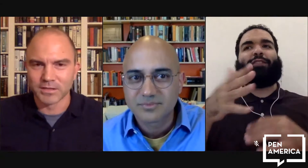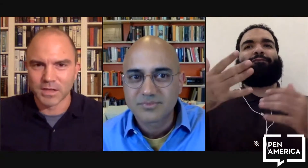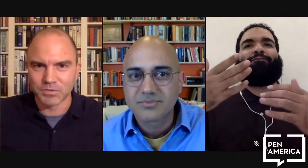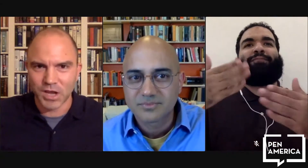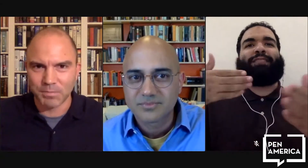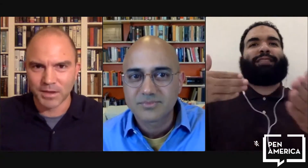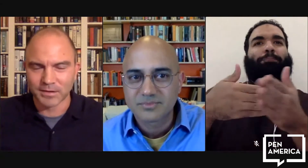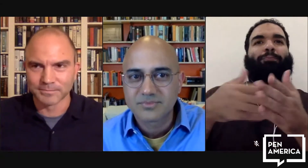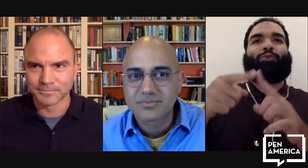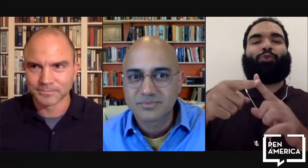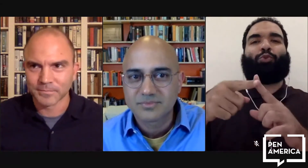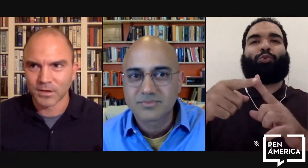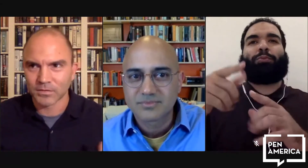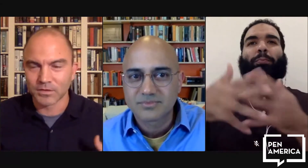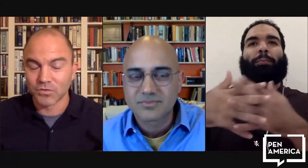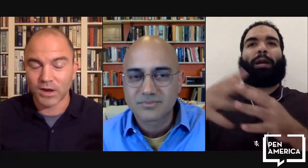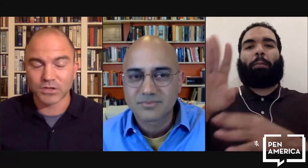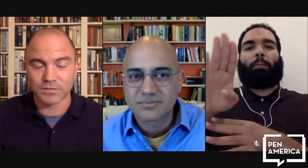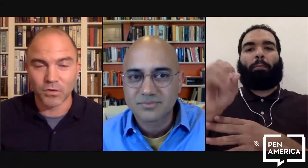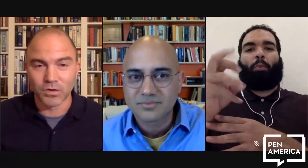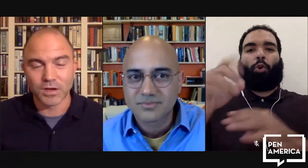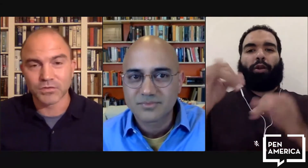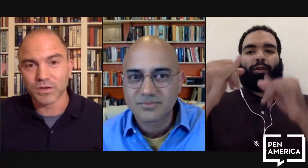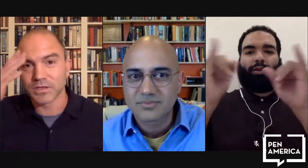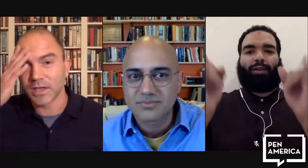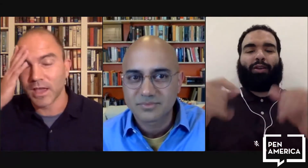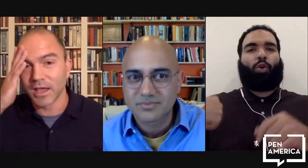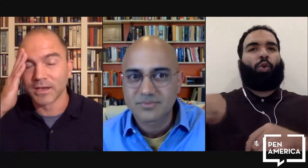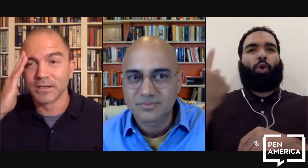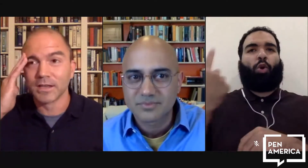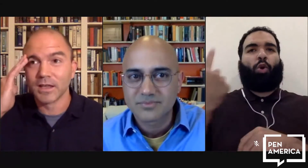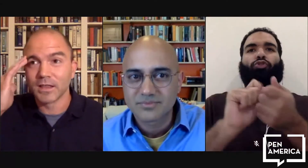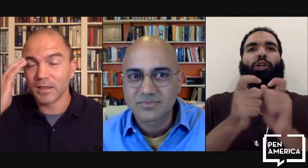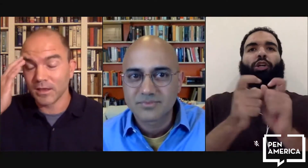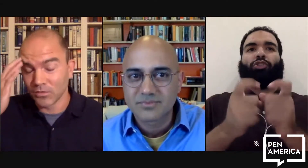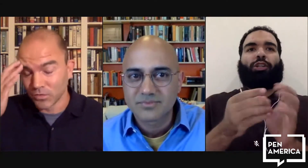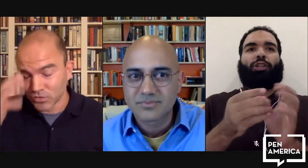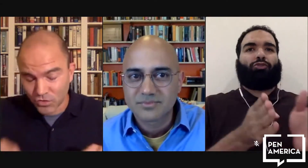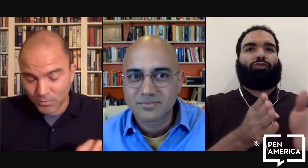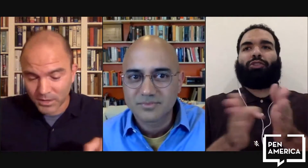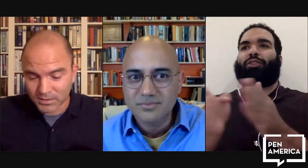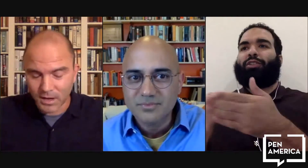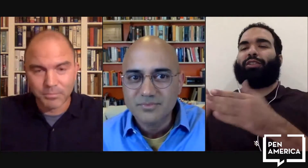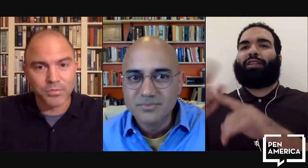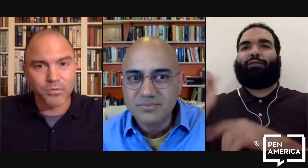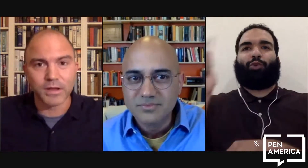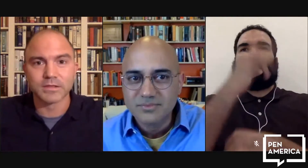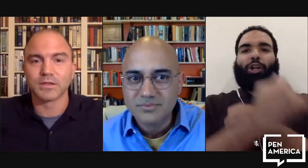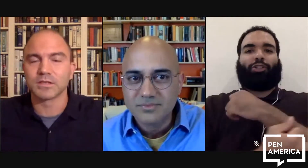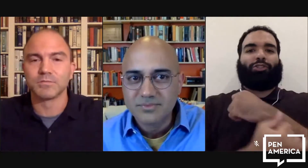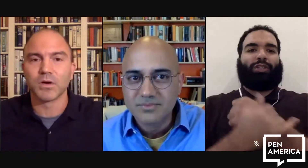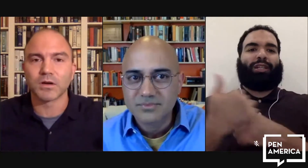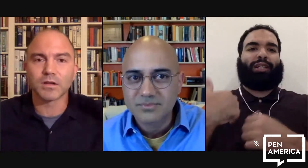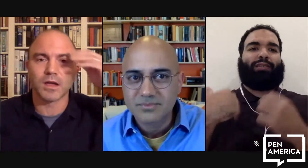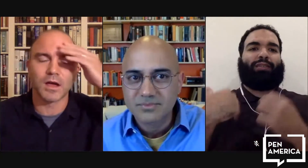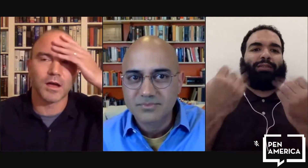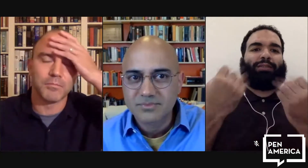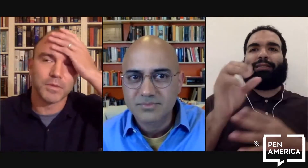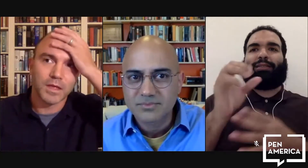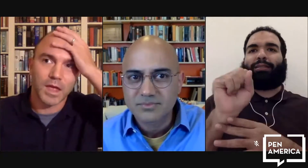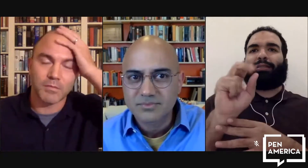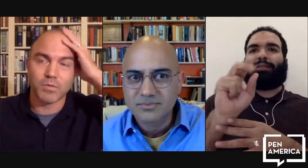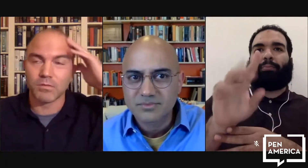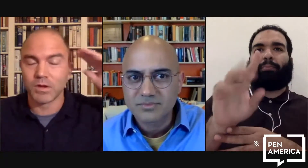America ends up shaping the directions of whole countries. And there's so many sub threads to this book,